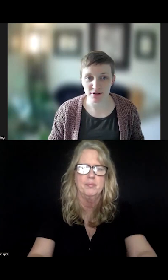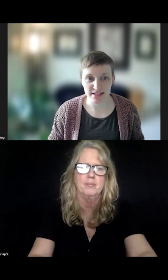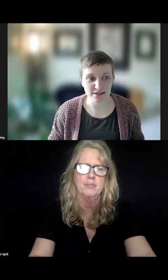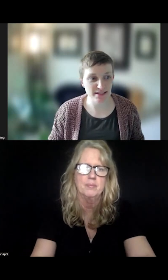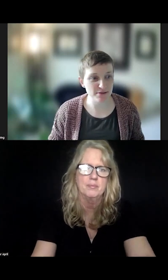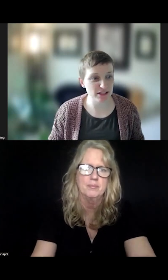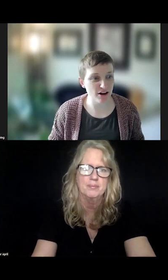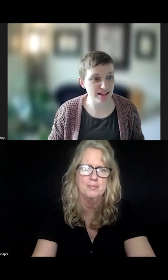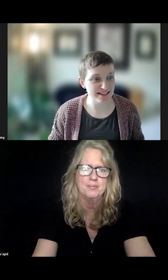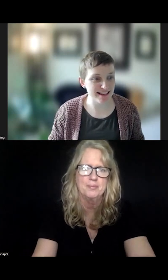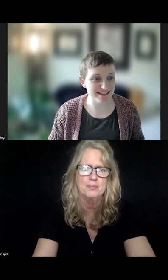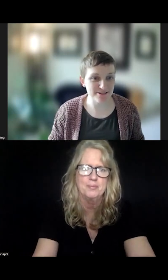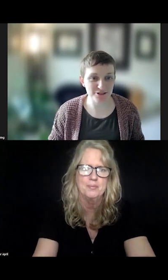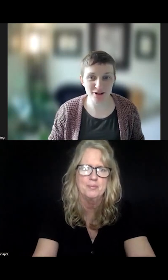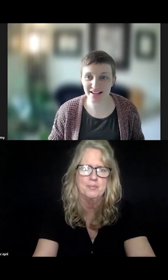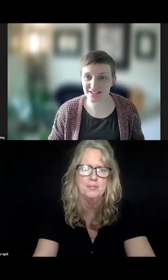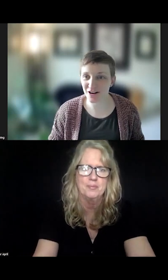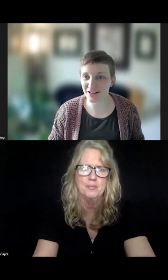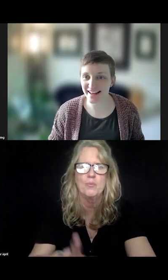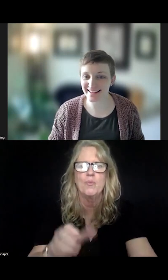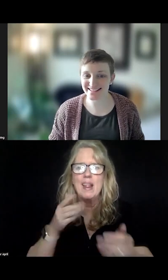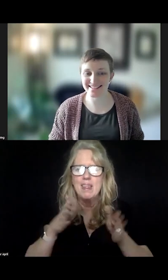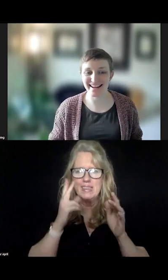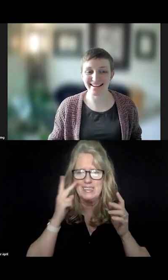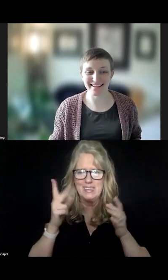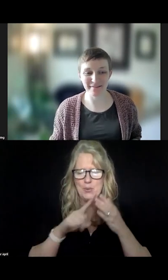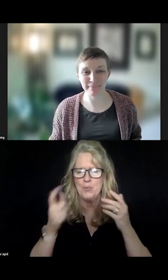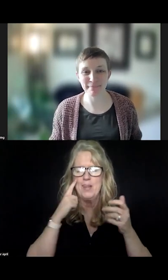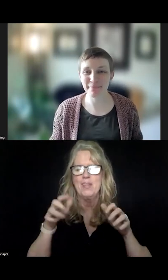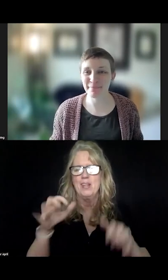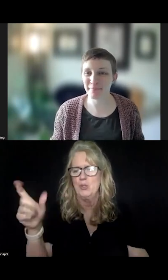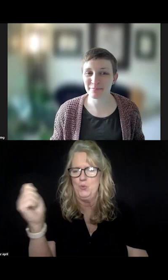So we got to see what the audience says. You guys are all in the hot seat today.